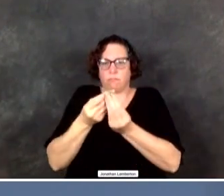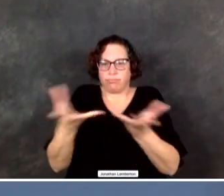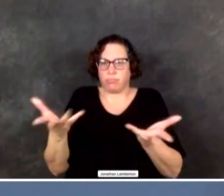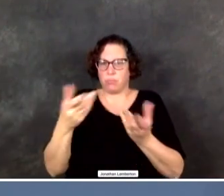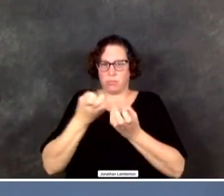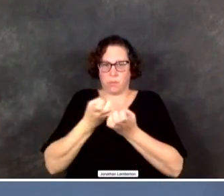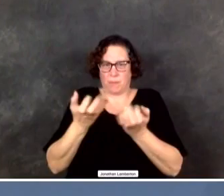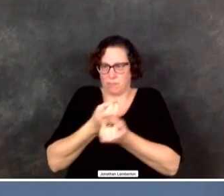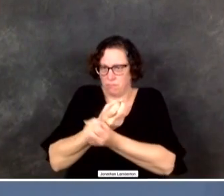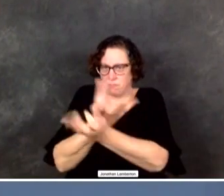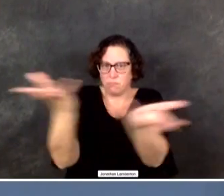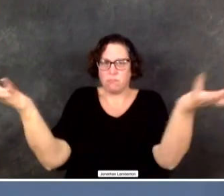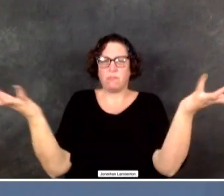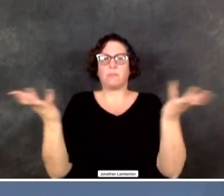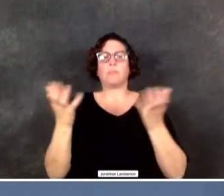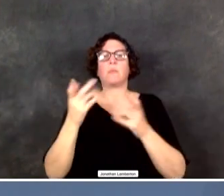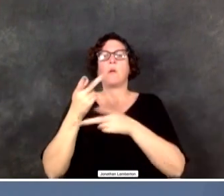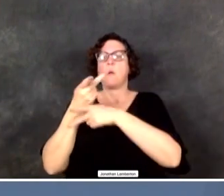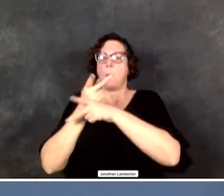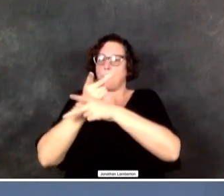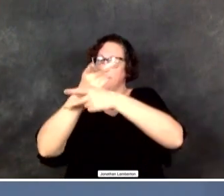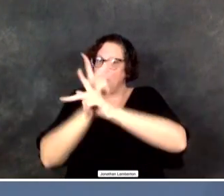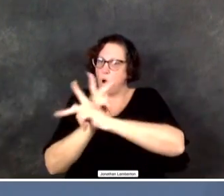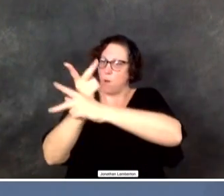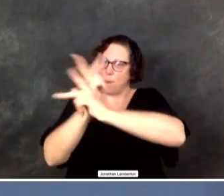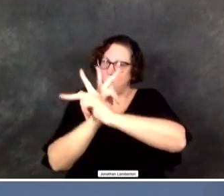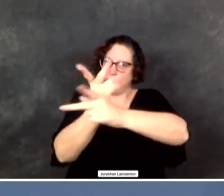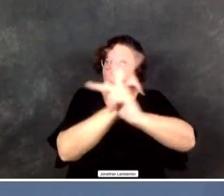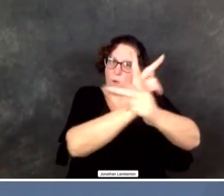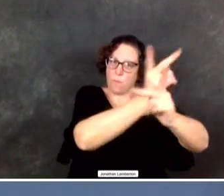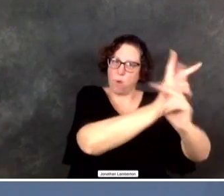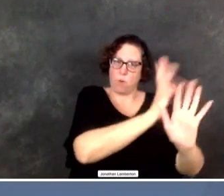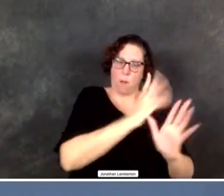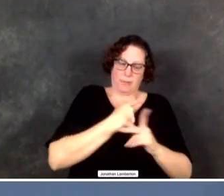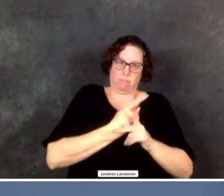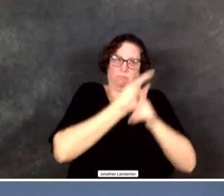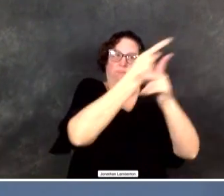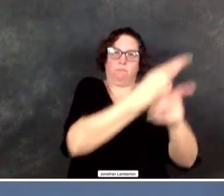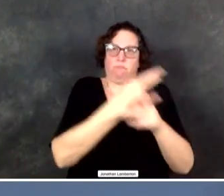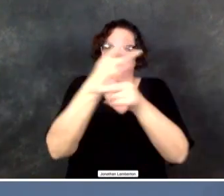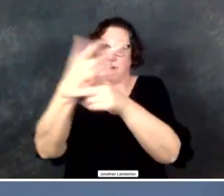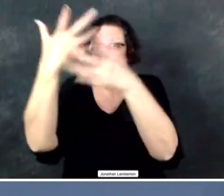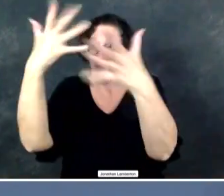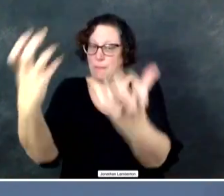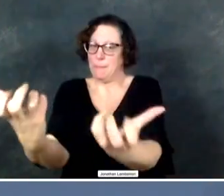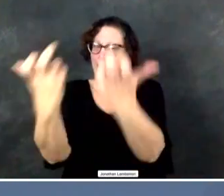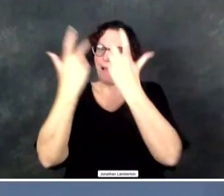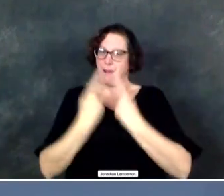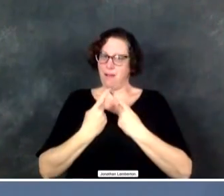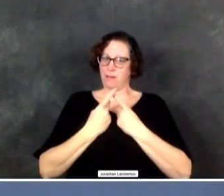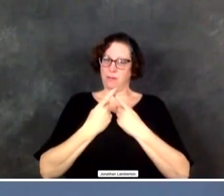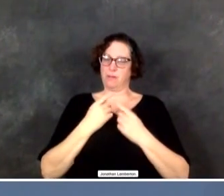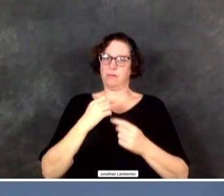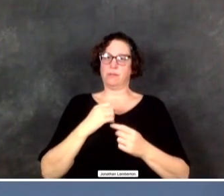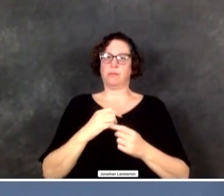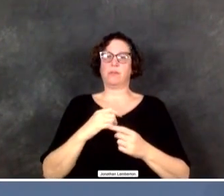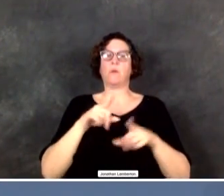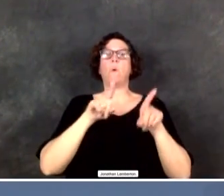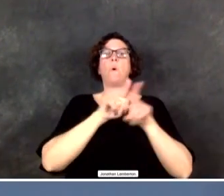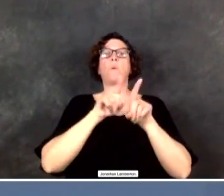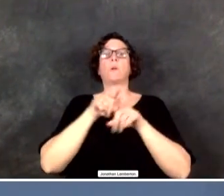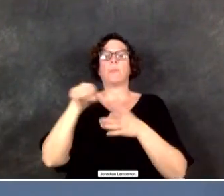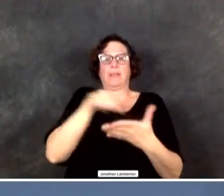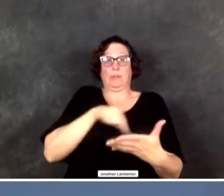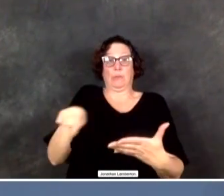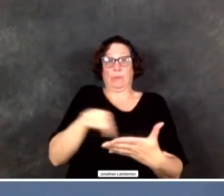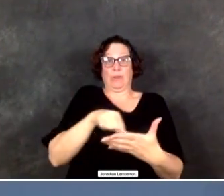in their hands. We've also, as of this week, shipped 70,000 Wi-Fi-equipped iPads to students, because we